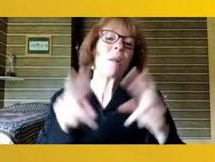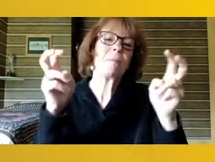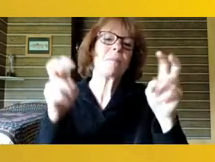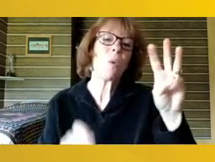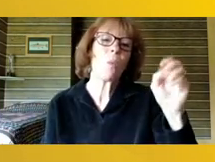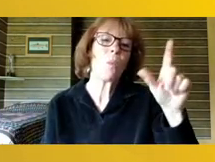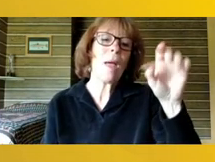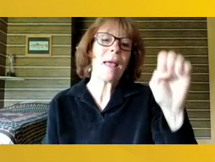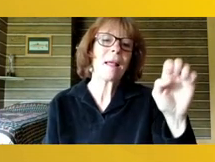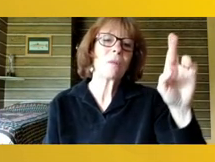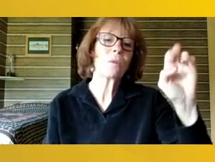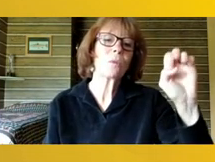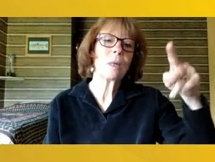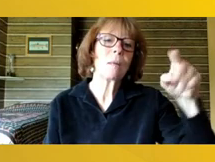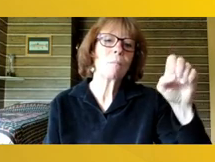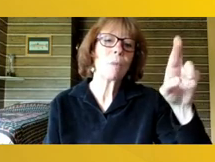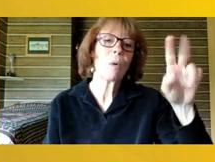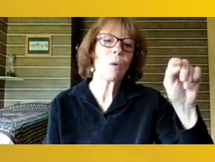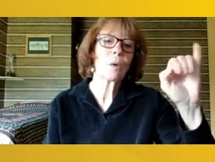slide.